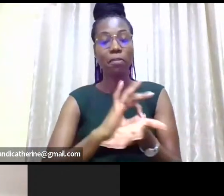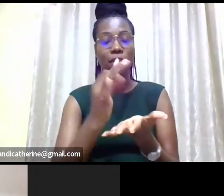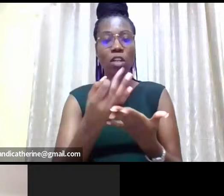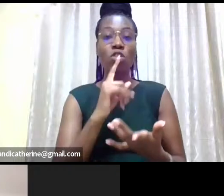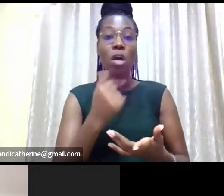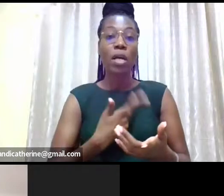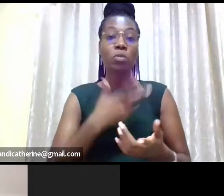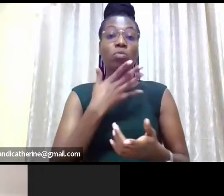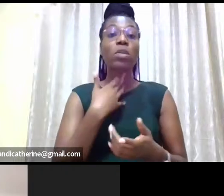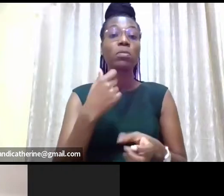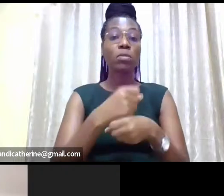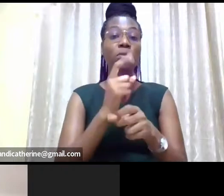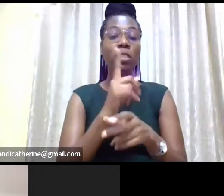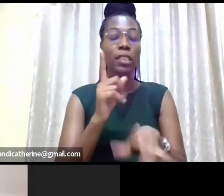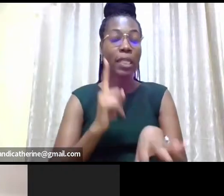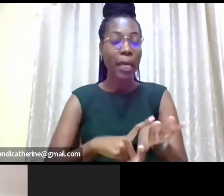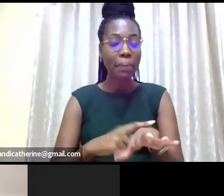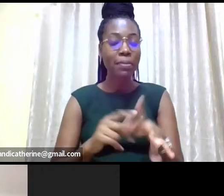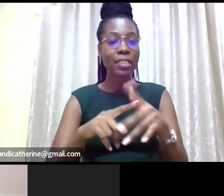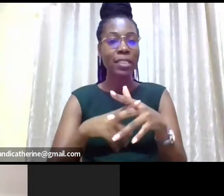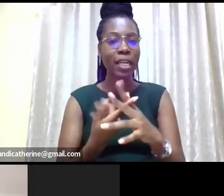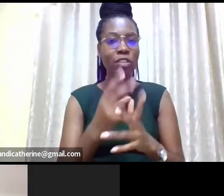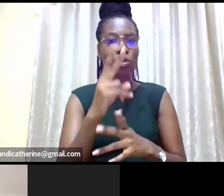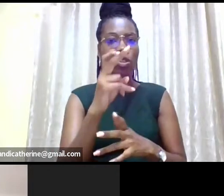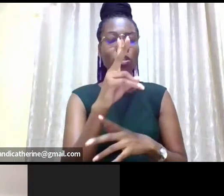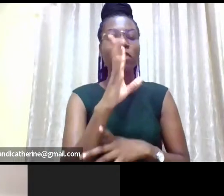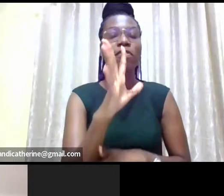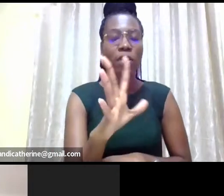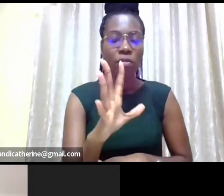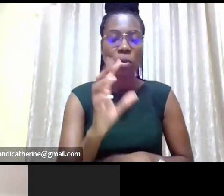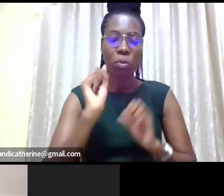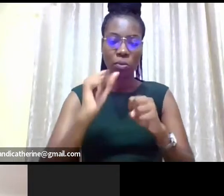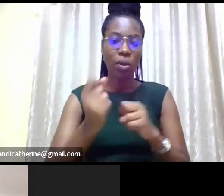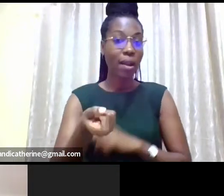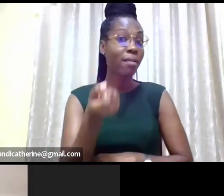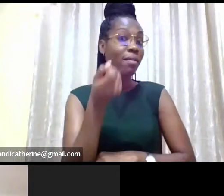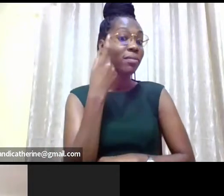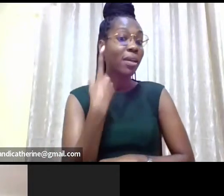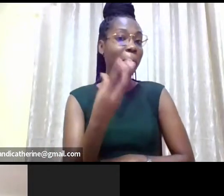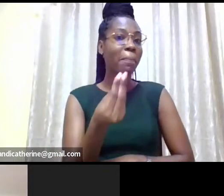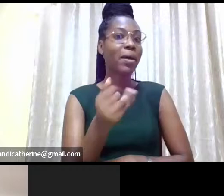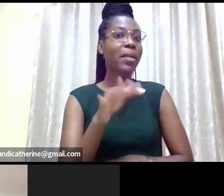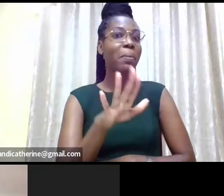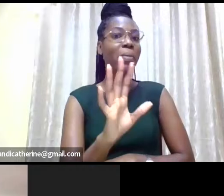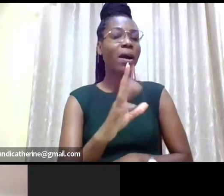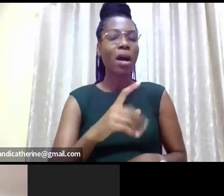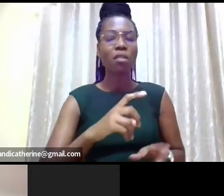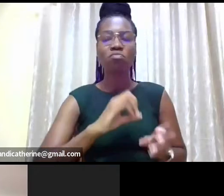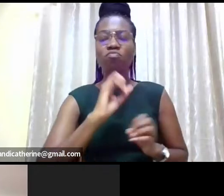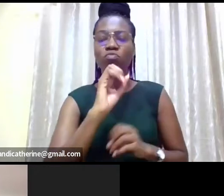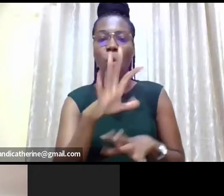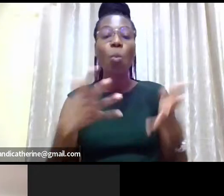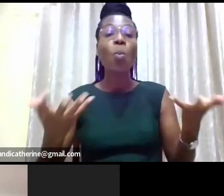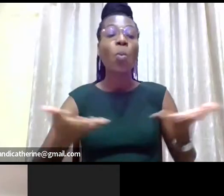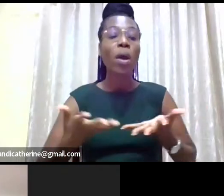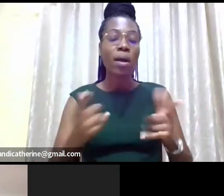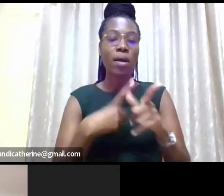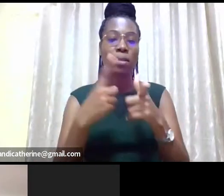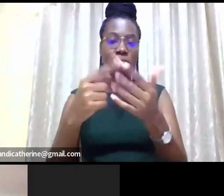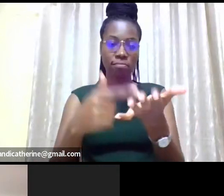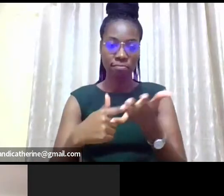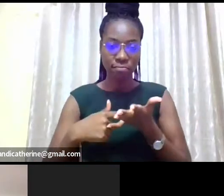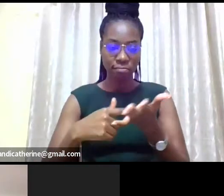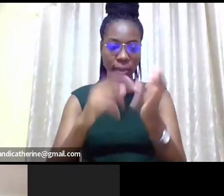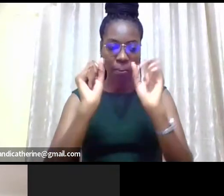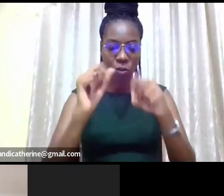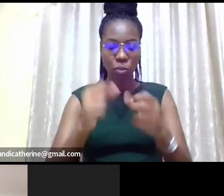begin 2025, you will be understanding where to take your money as we discuss how to budget again at the beginning of